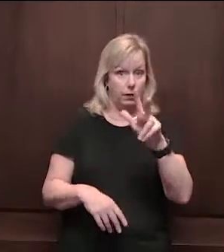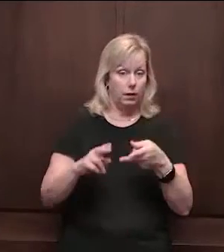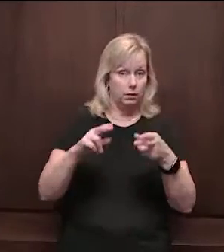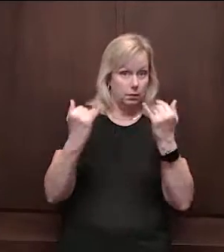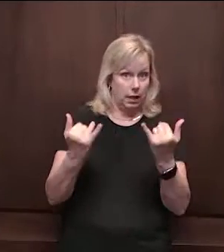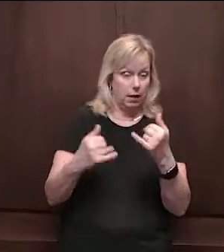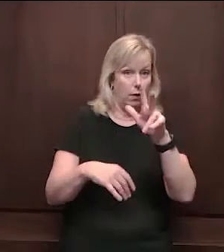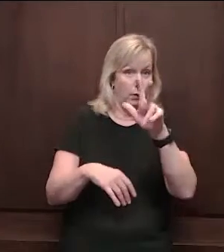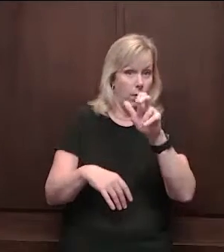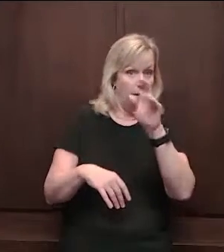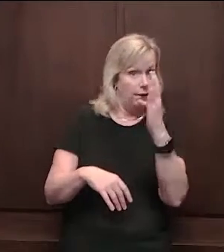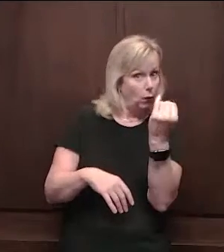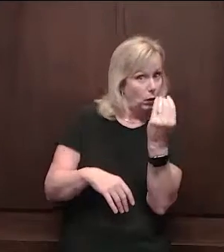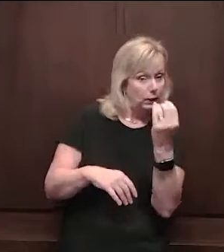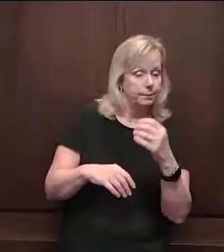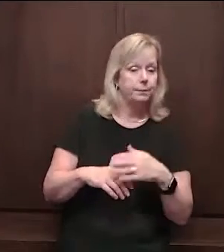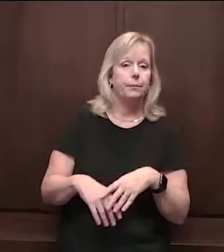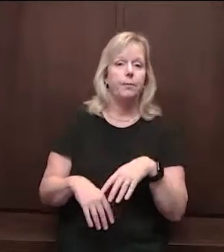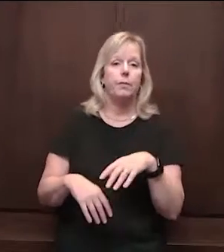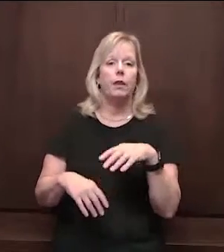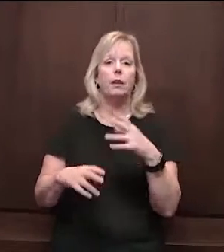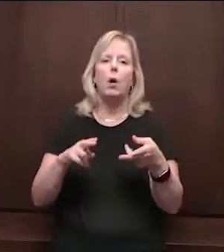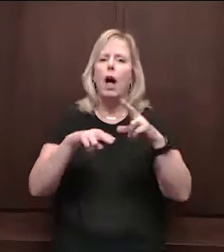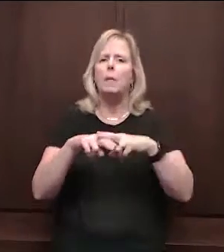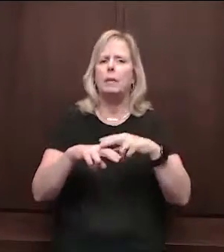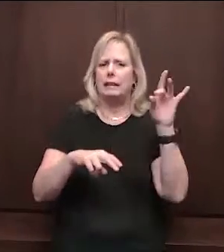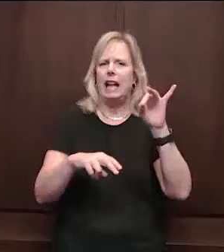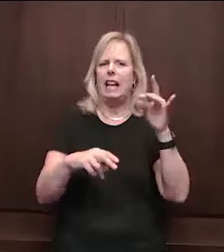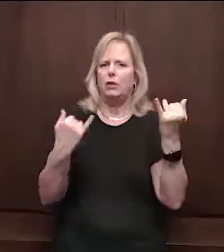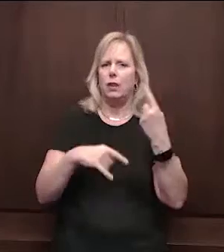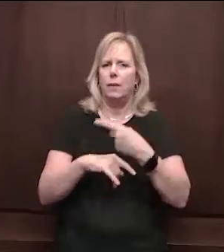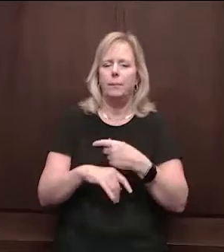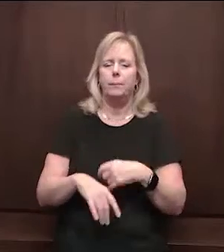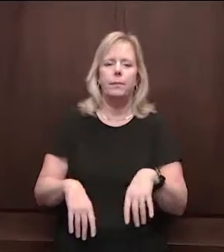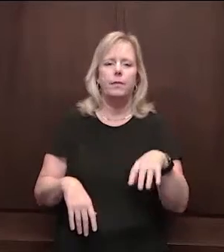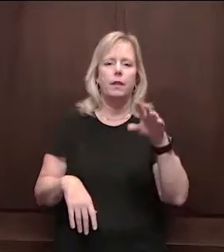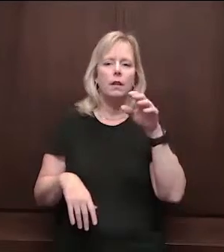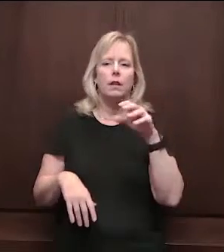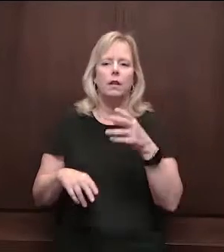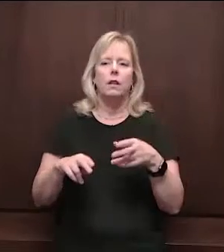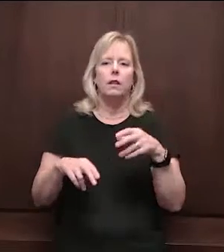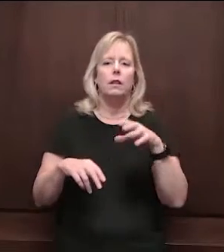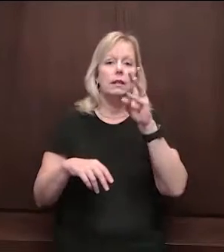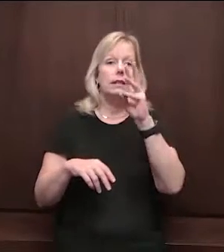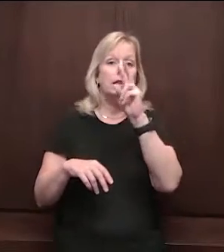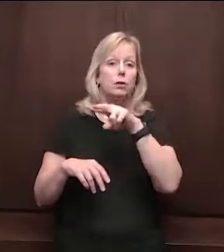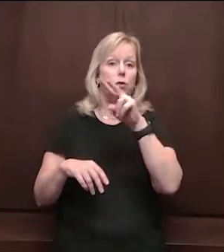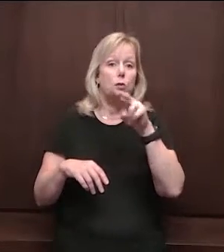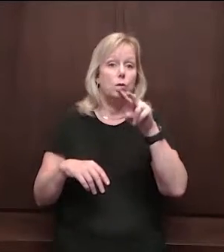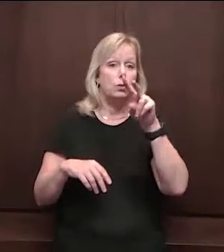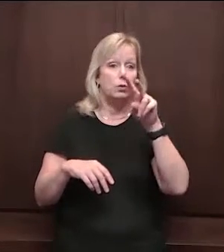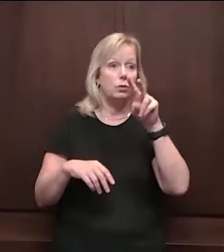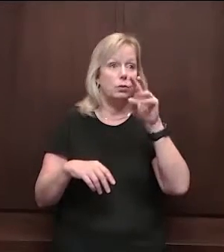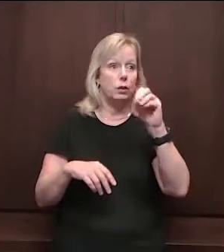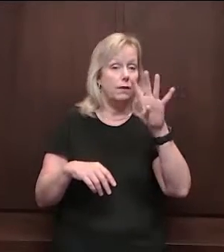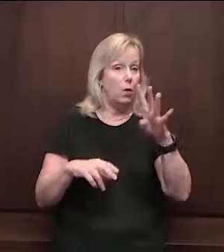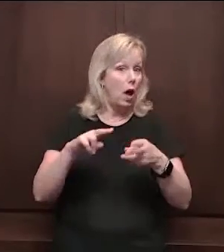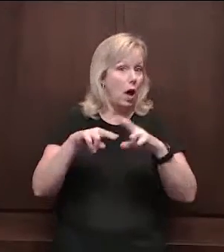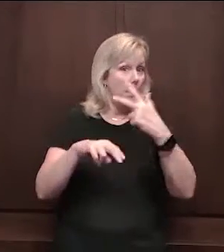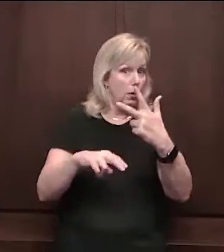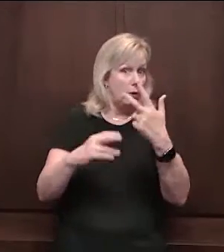at 314. We go up 8 today. We're up 3 in 62204